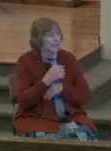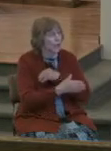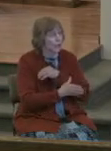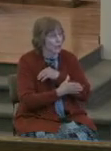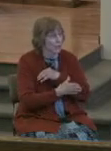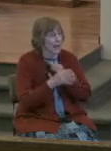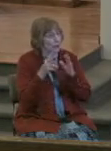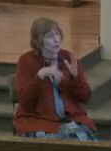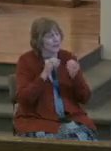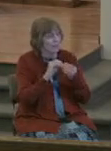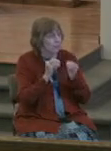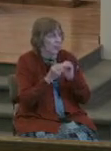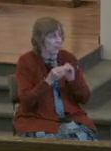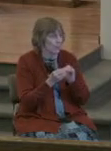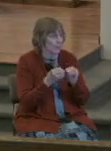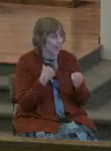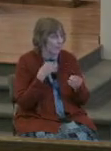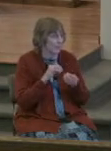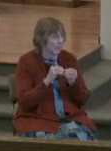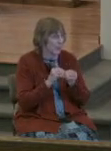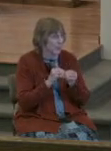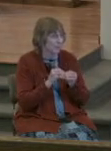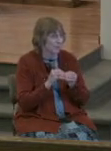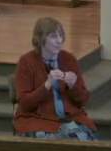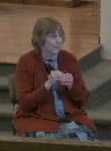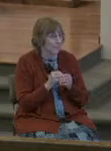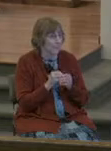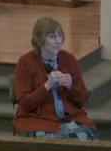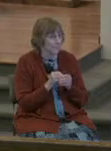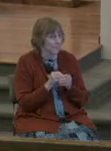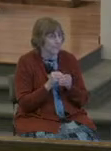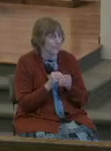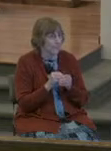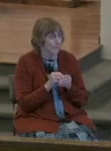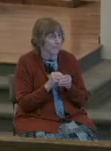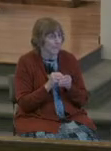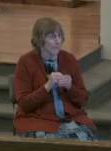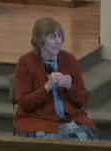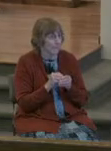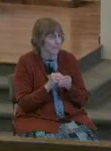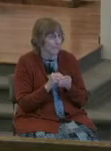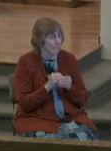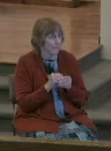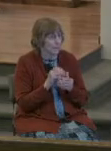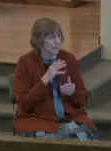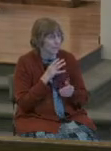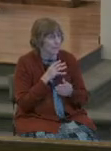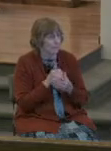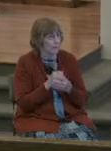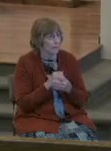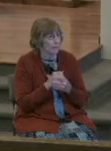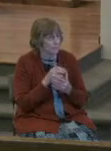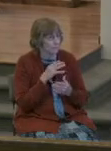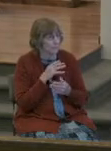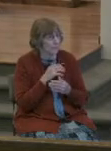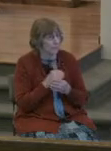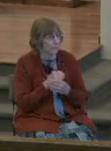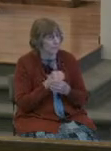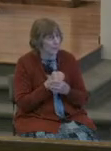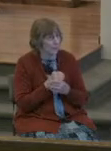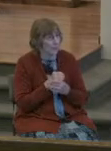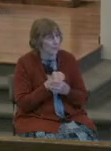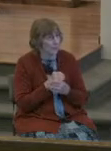more statistics. I got some numbers here. But in our country in 2018, there were over 14 million adults, that's 18 and